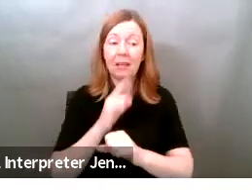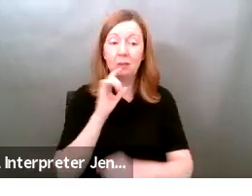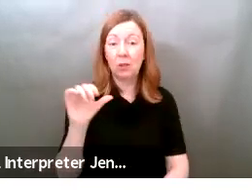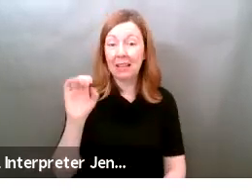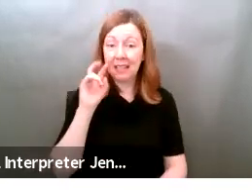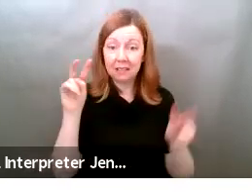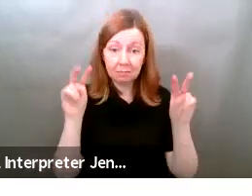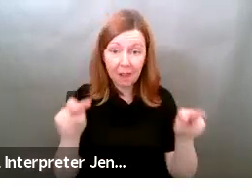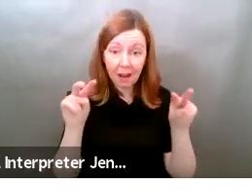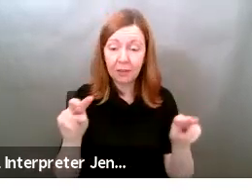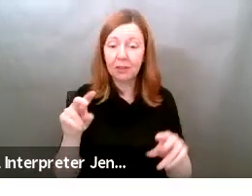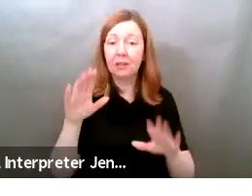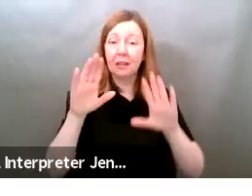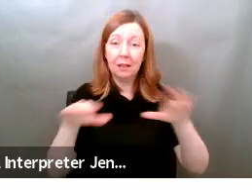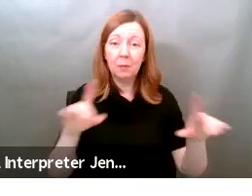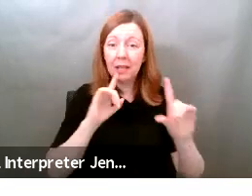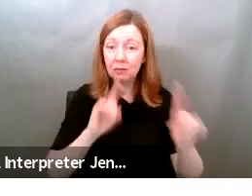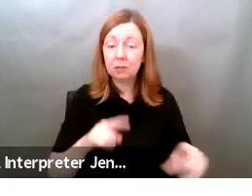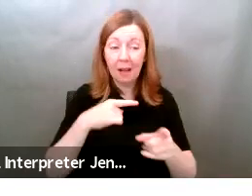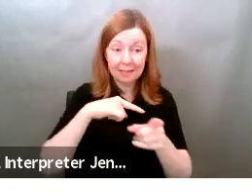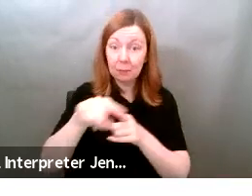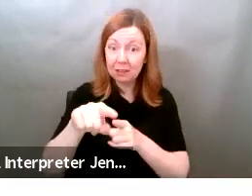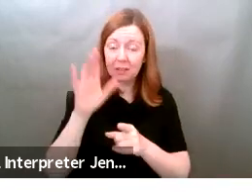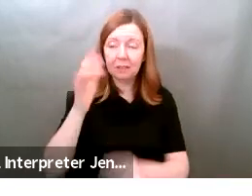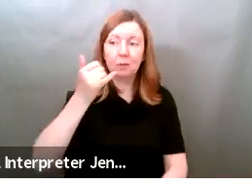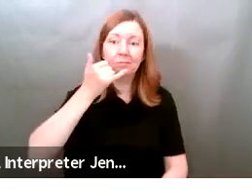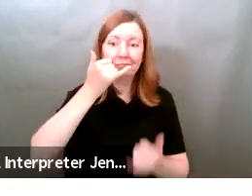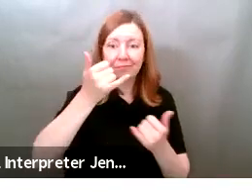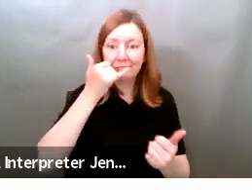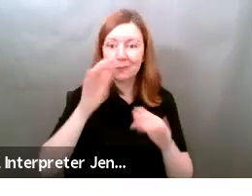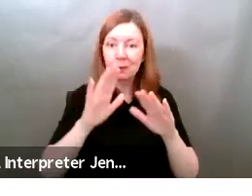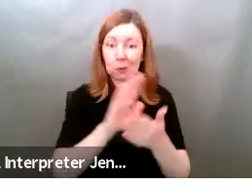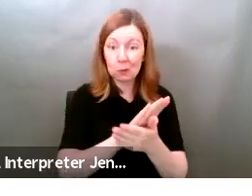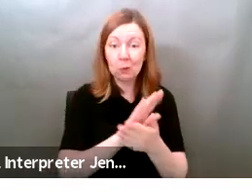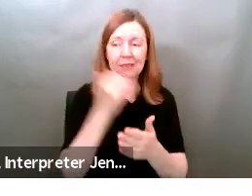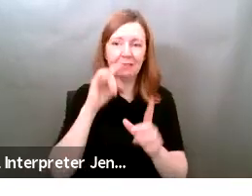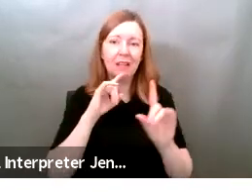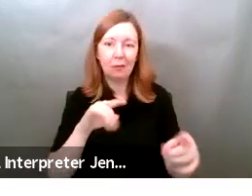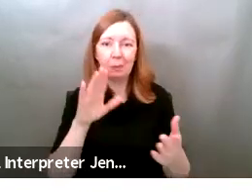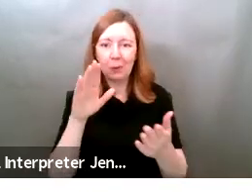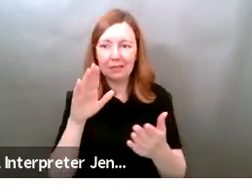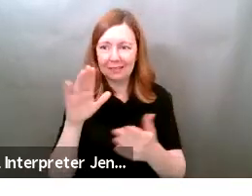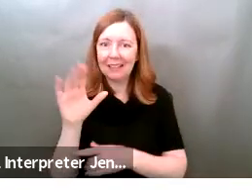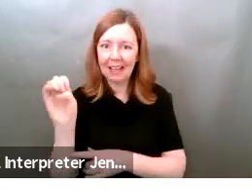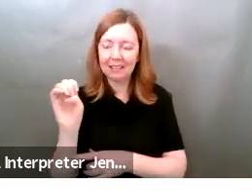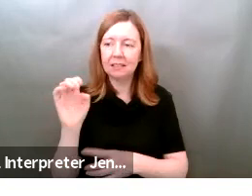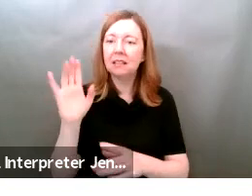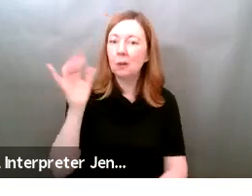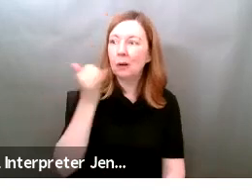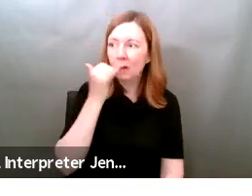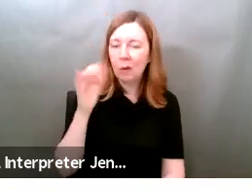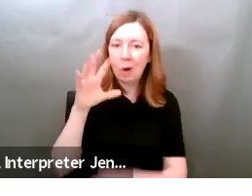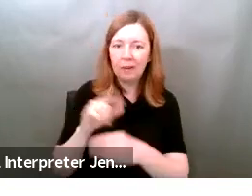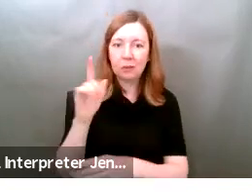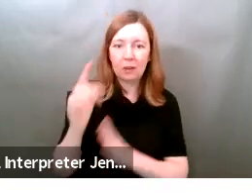monitored, and pediatric response specialists will call schools that report cases within 24 hours of the